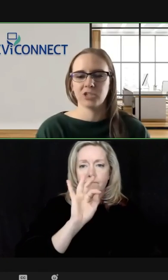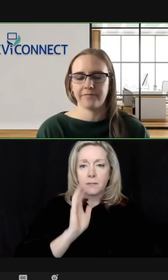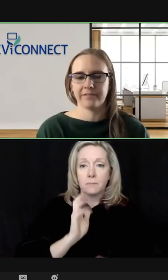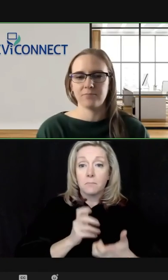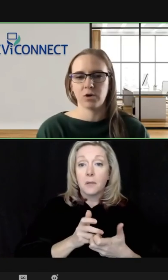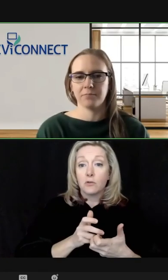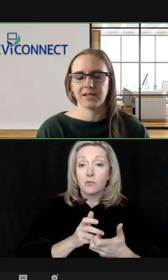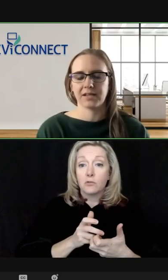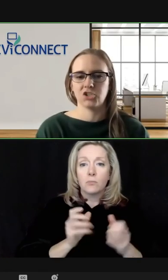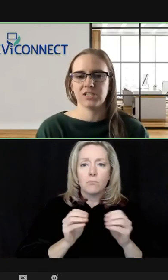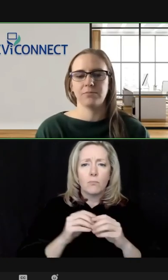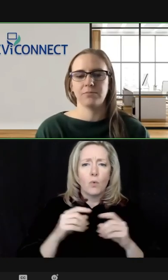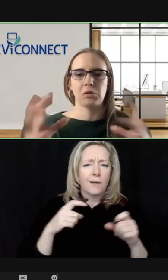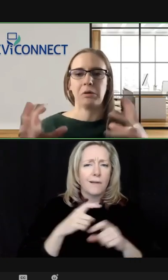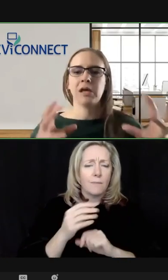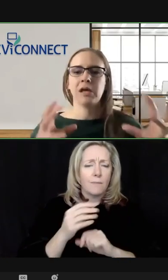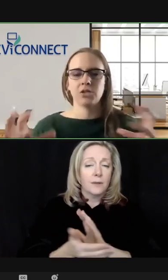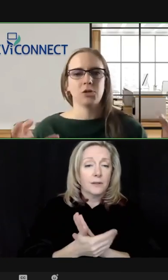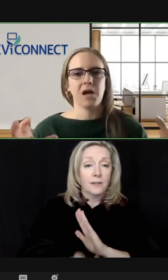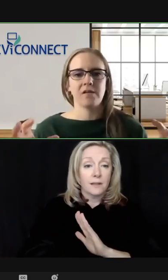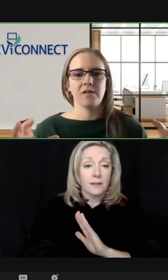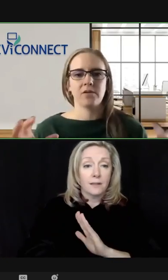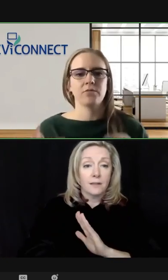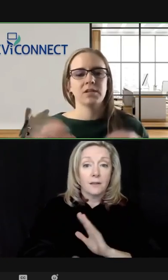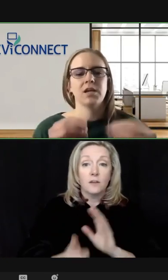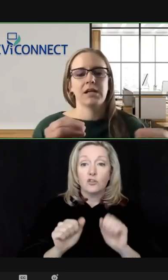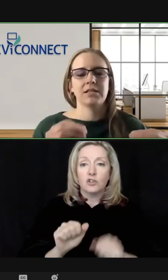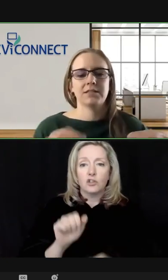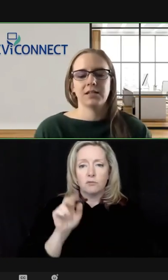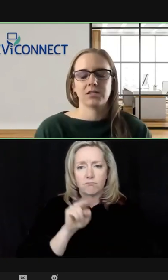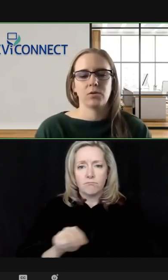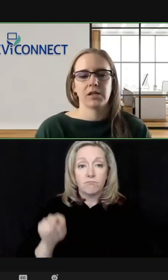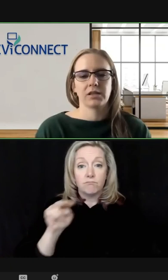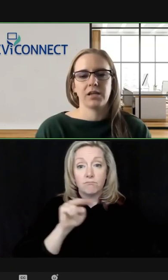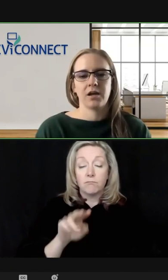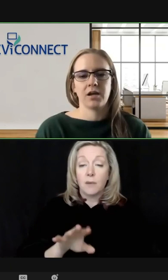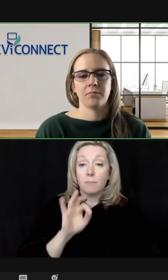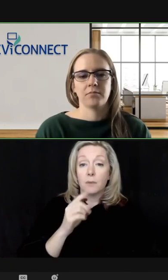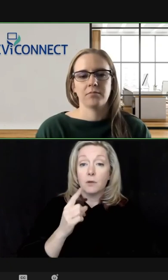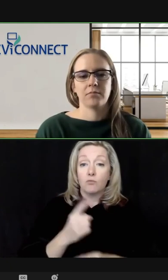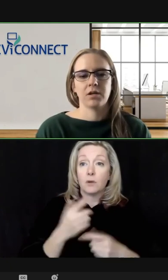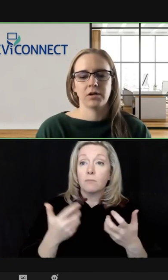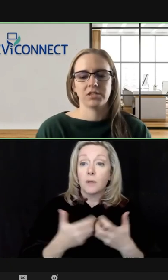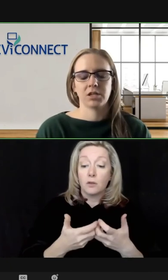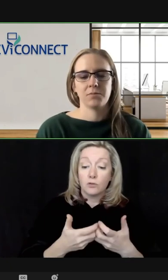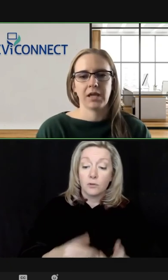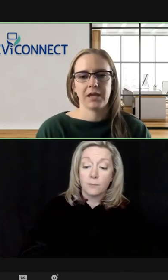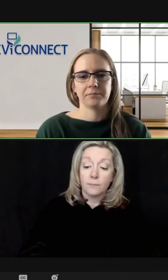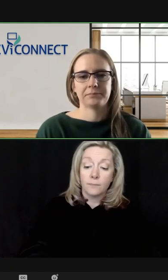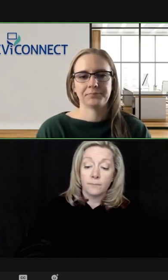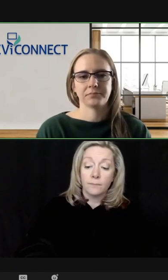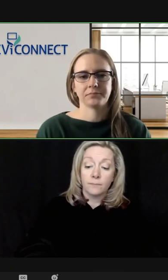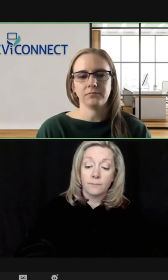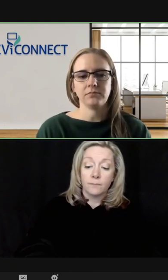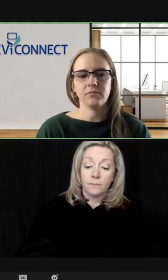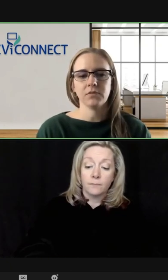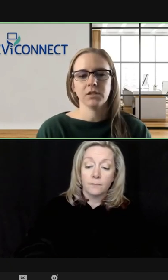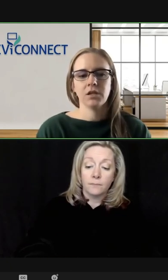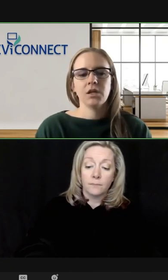array, which is definitely more complex, that she's able to interpret all of those and select accordingly in order to communicate.